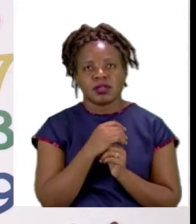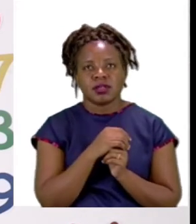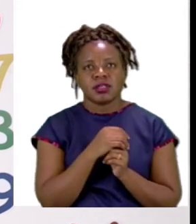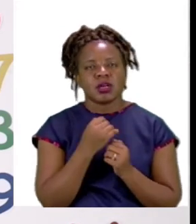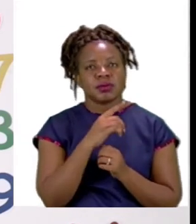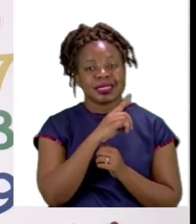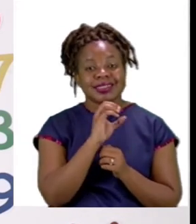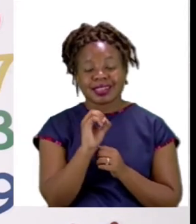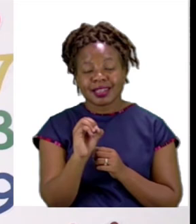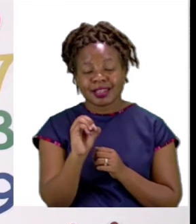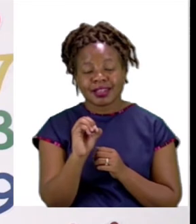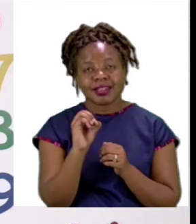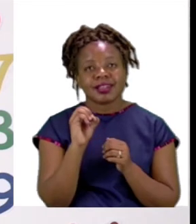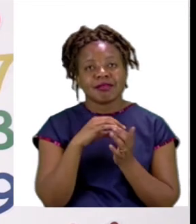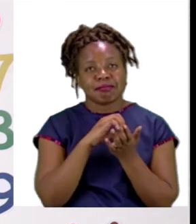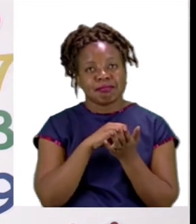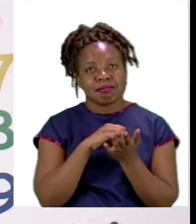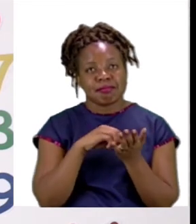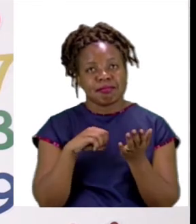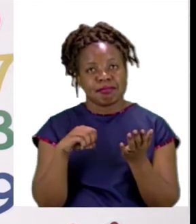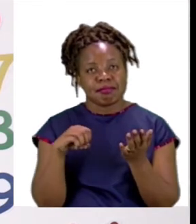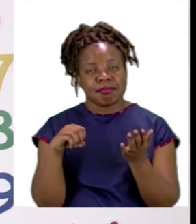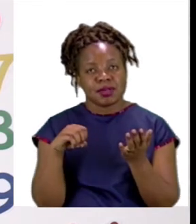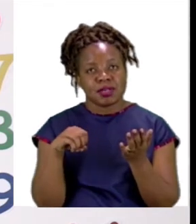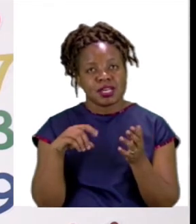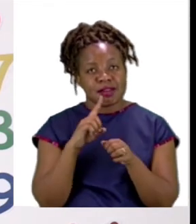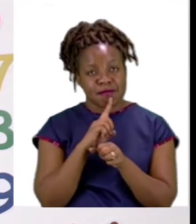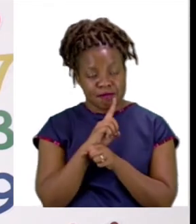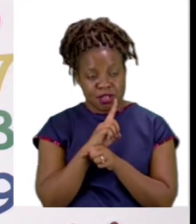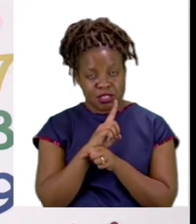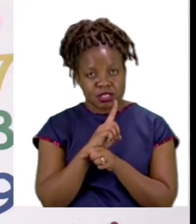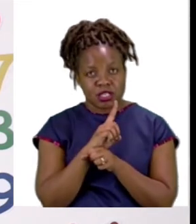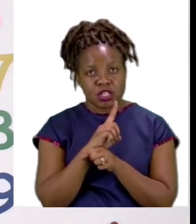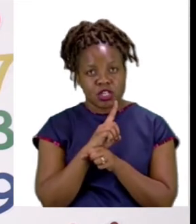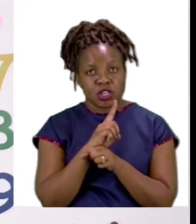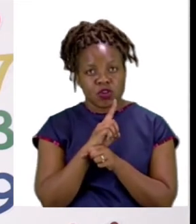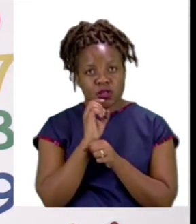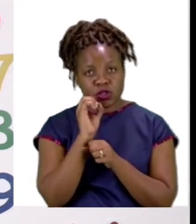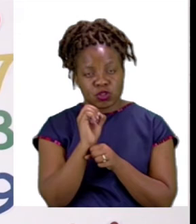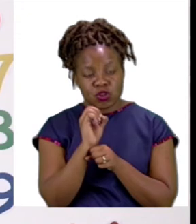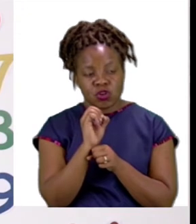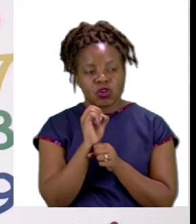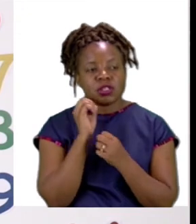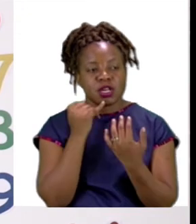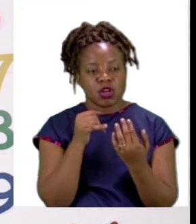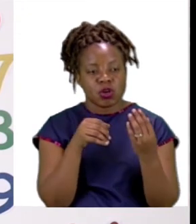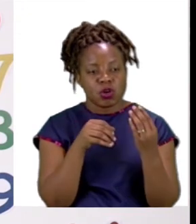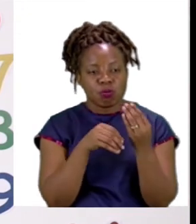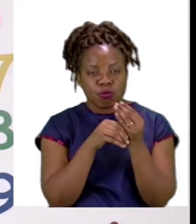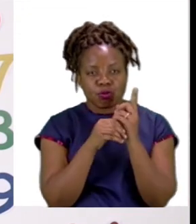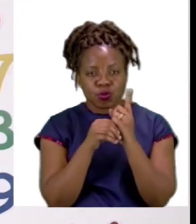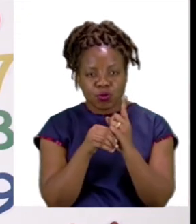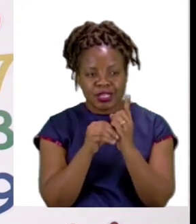can say 10. Because remember there was a 0 here. If we put a 1, it becomes 10. So